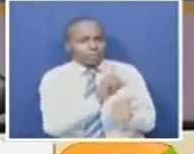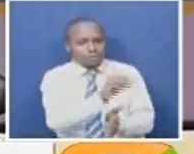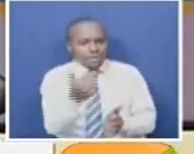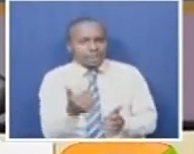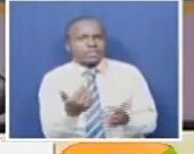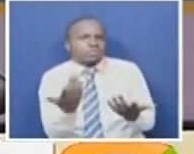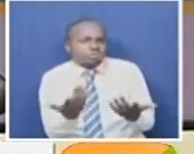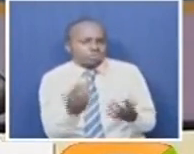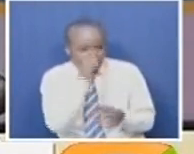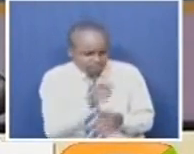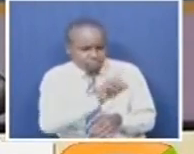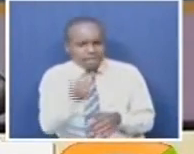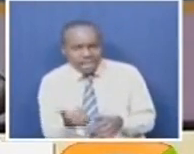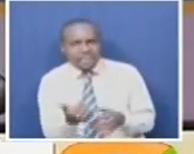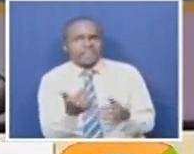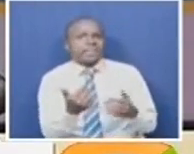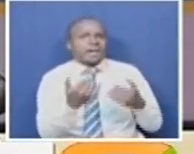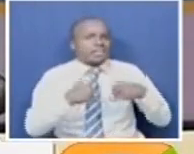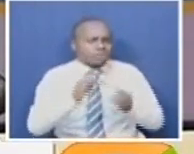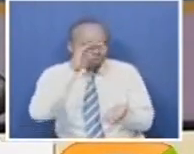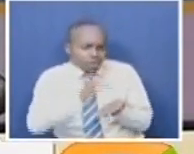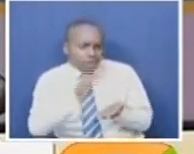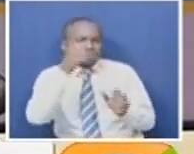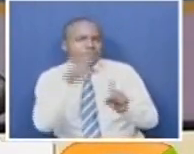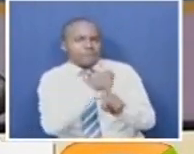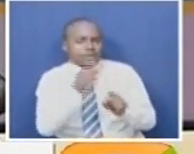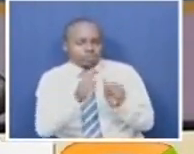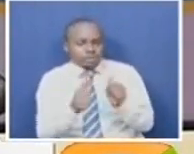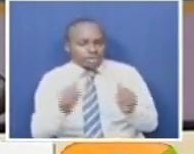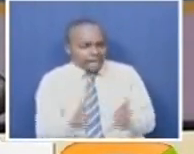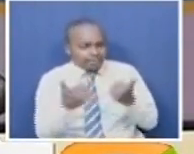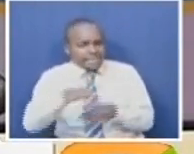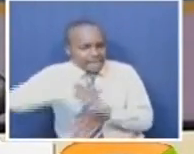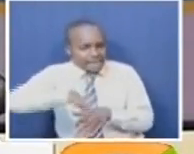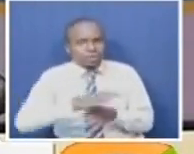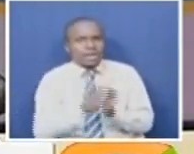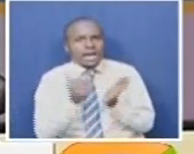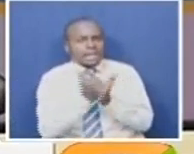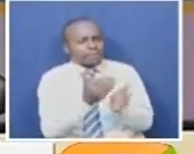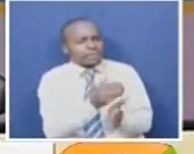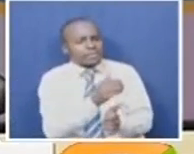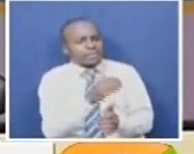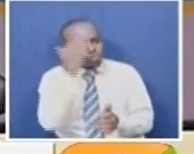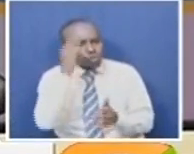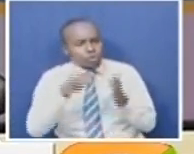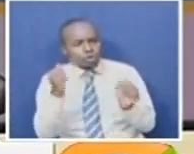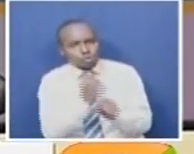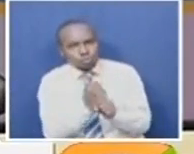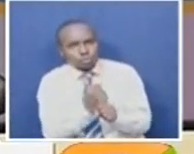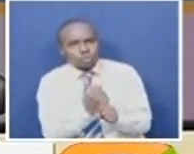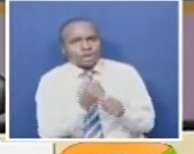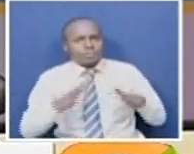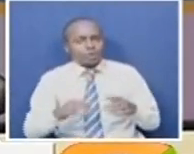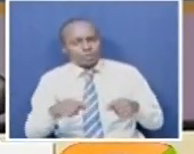how to respect each other and try and reduce the violence that's going on around us and help others know what to do, those who already hurt, to